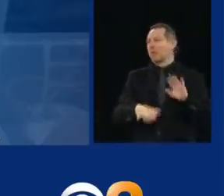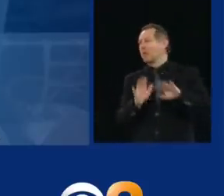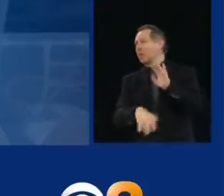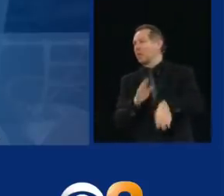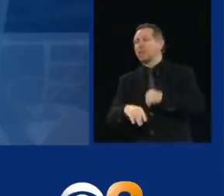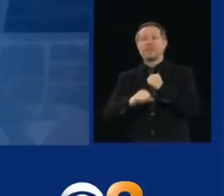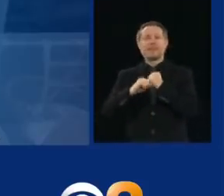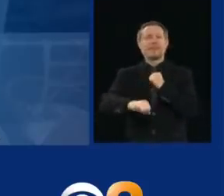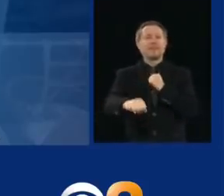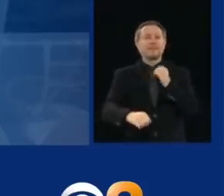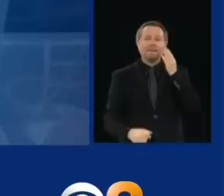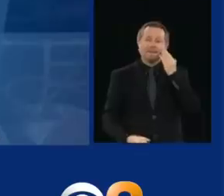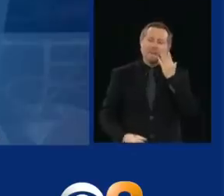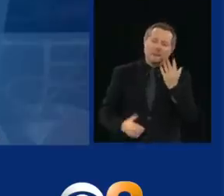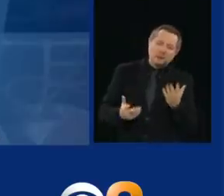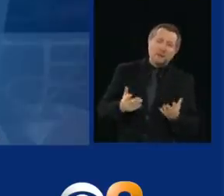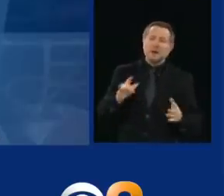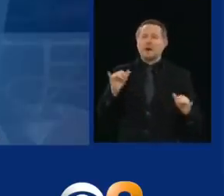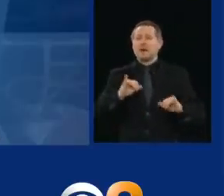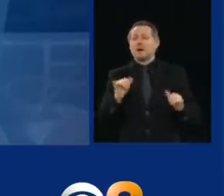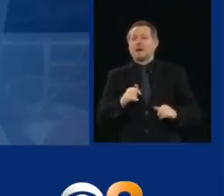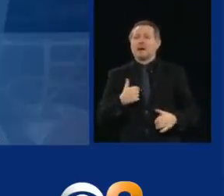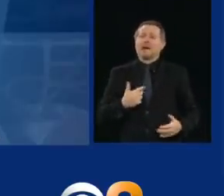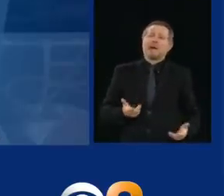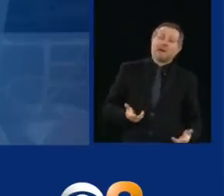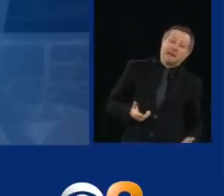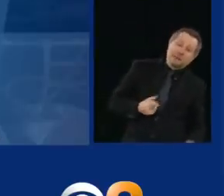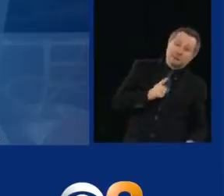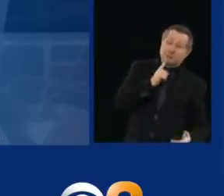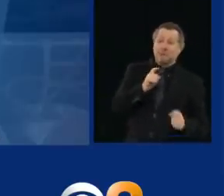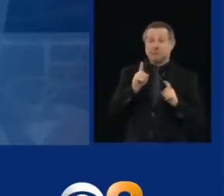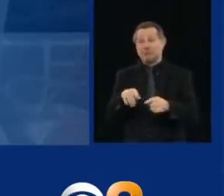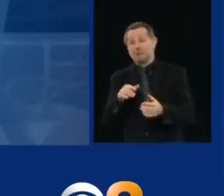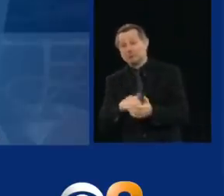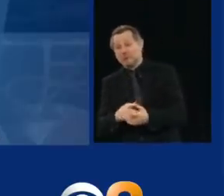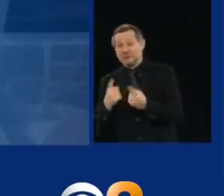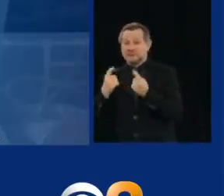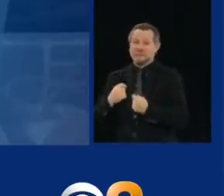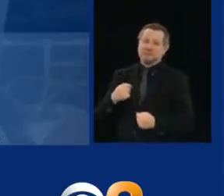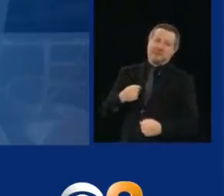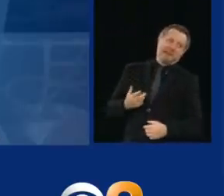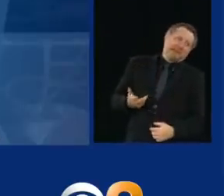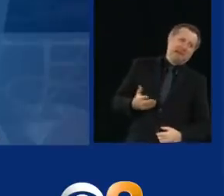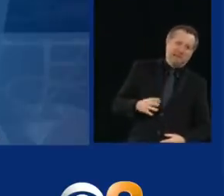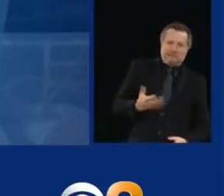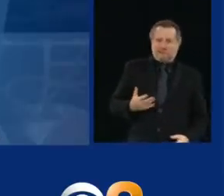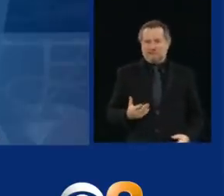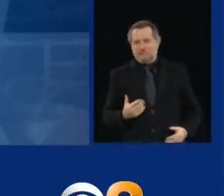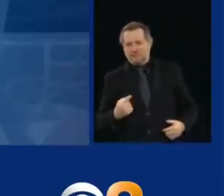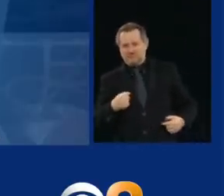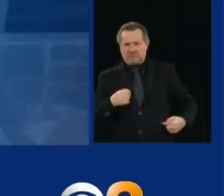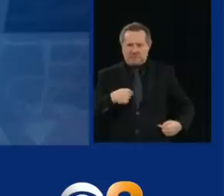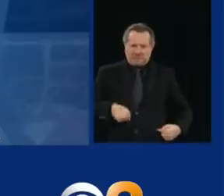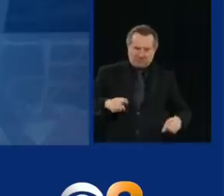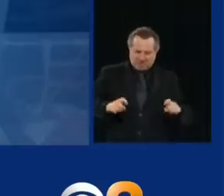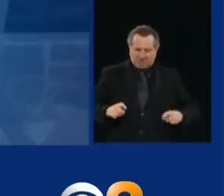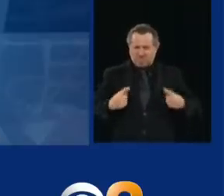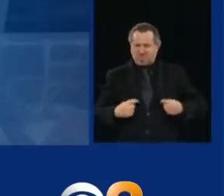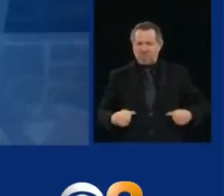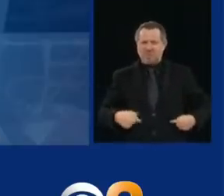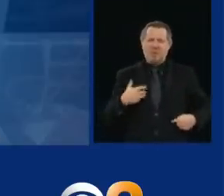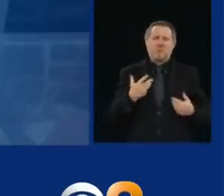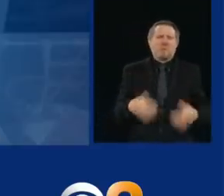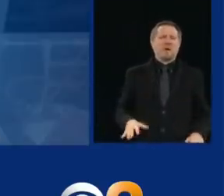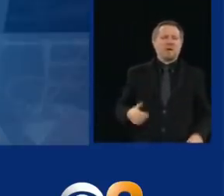do I really want to know? Do I really want to go and be poked and prodded and investigated